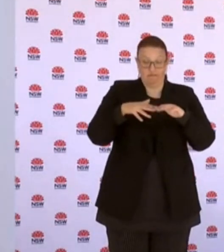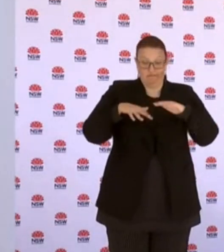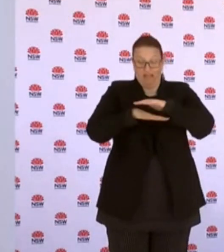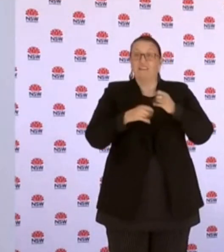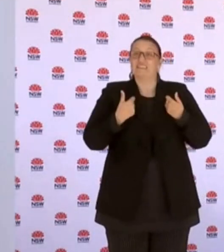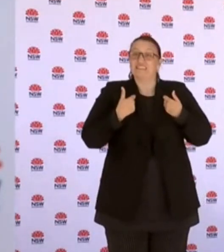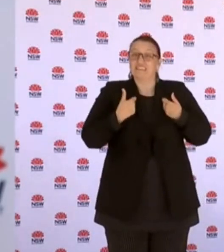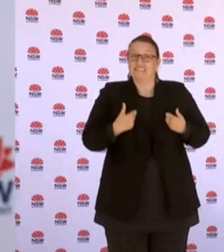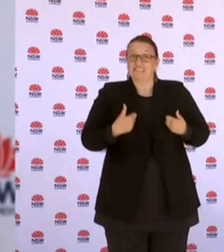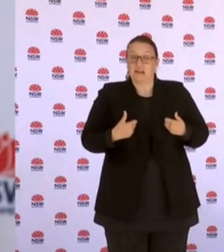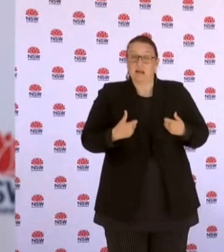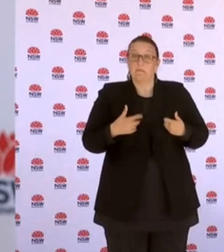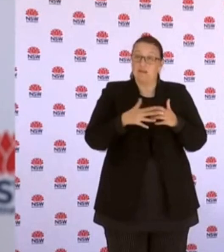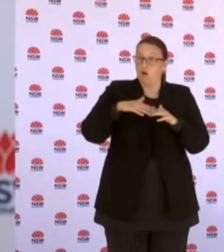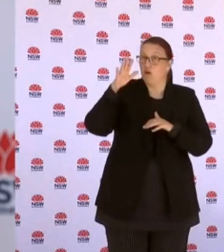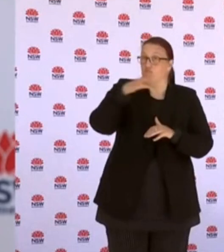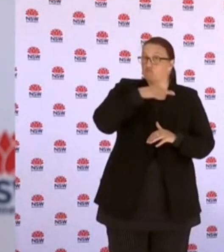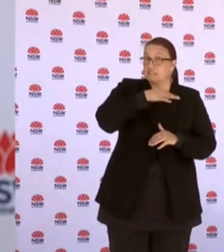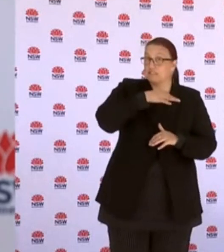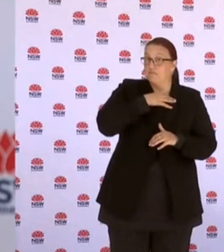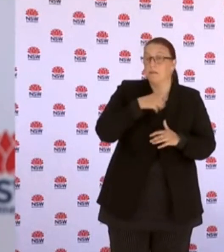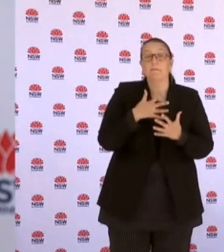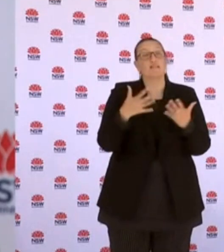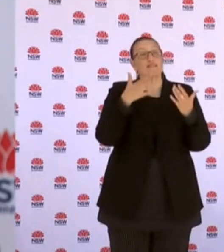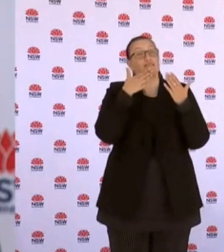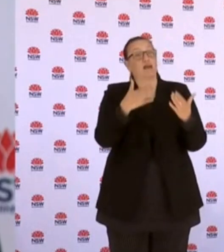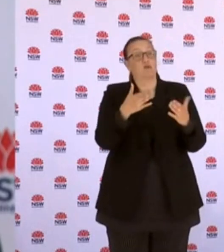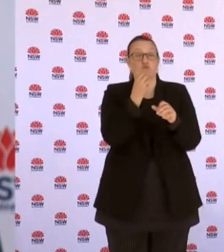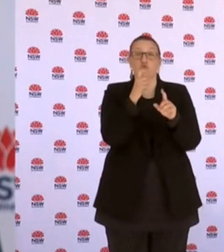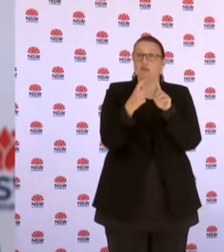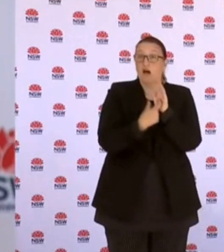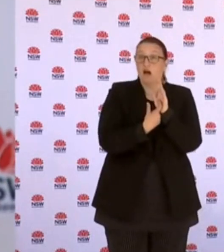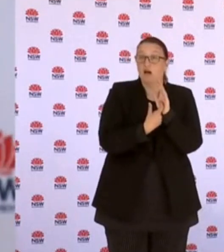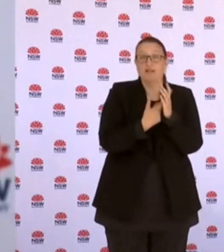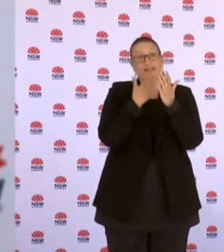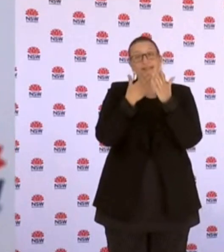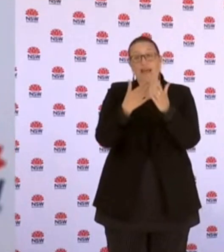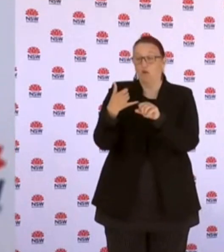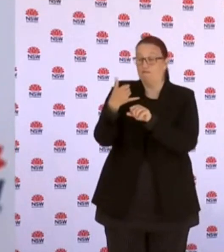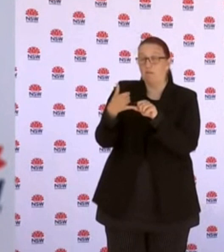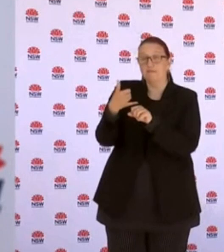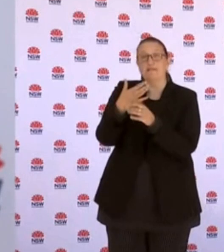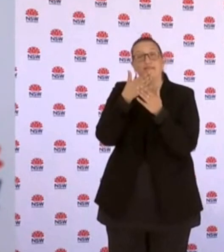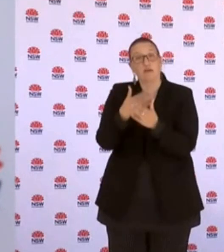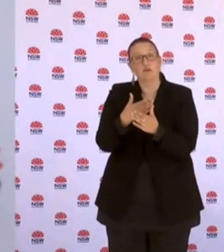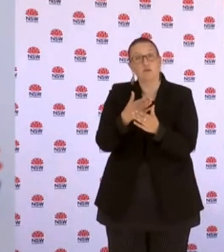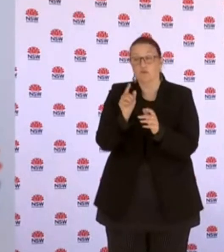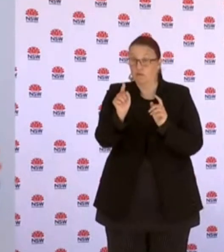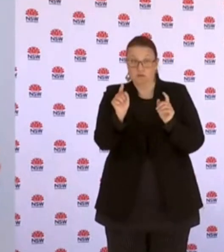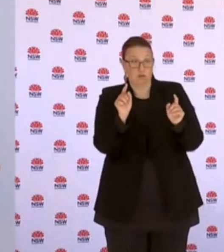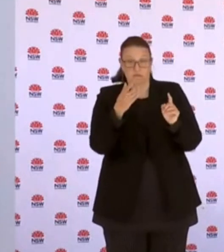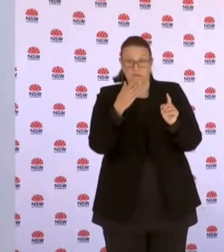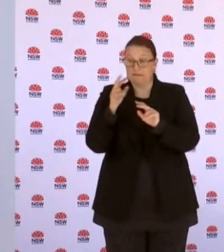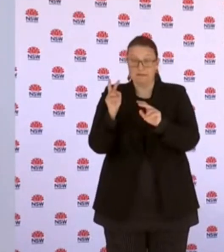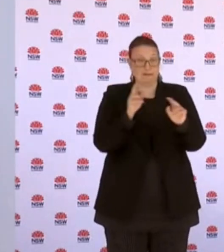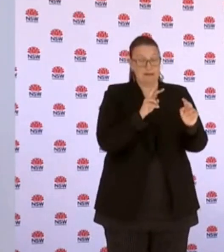you to GPs, thank you to the pharmacists, and thank you to the chemists. We're really asking you to take those steps as well, to be alert to the